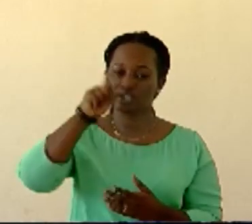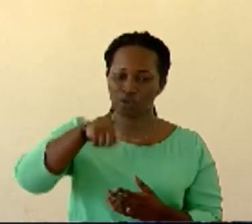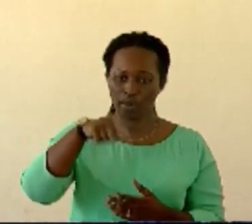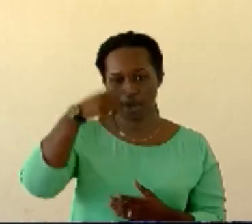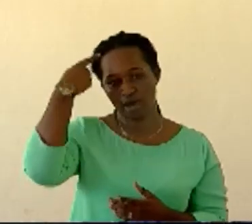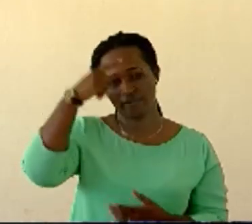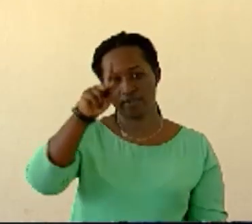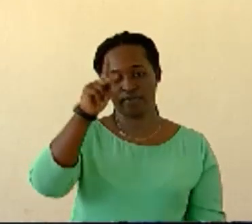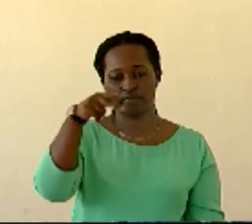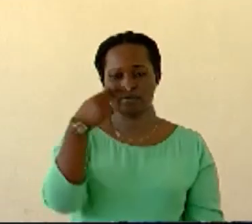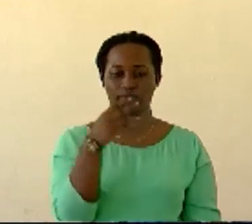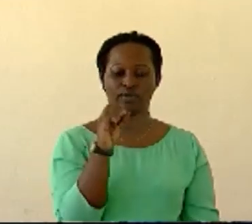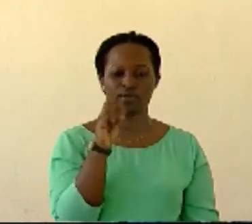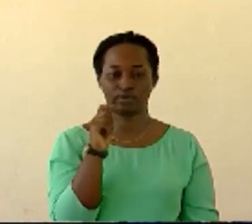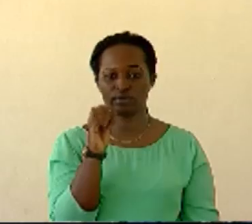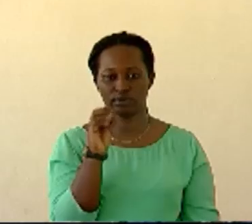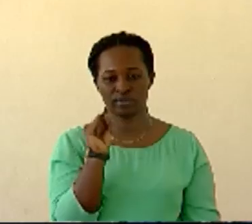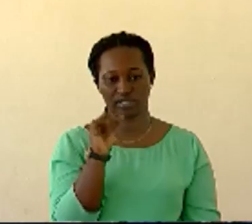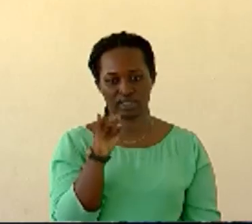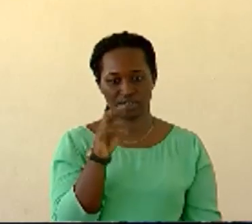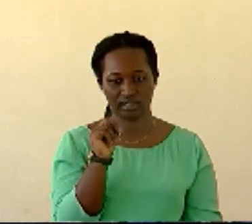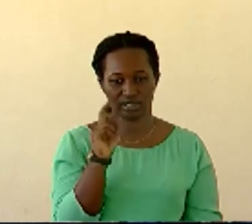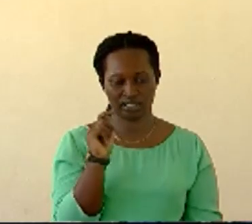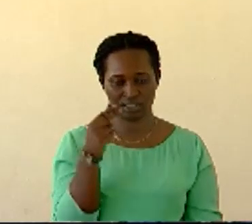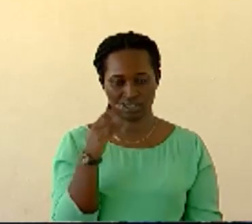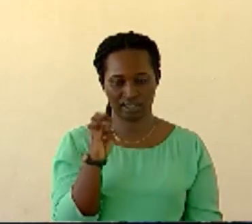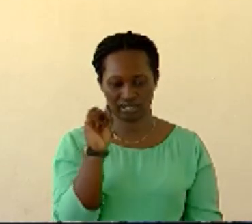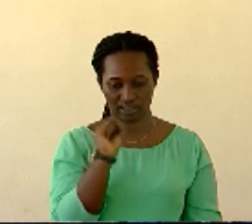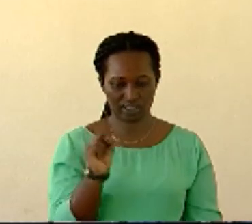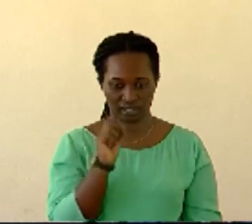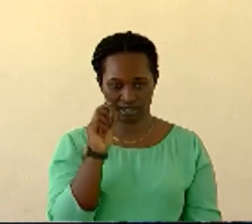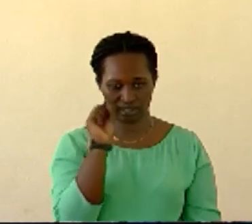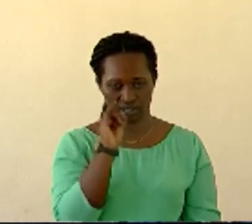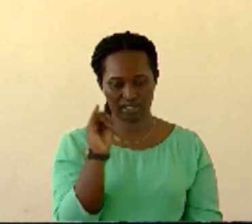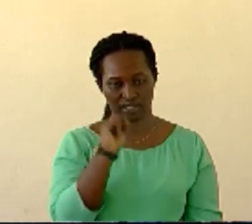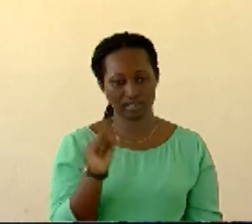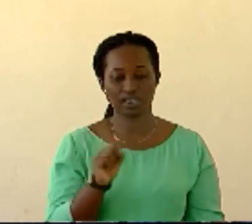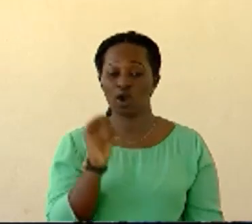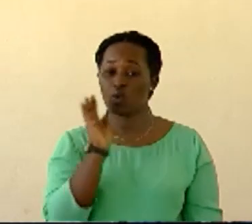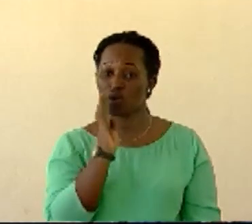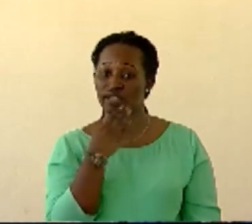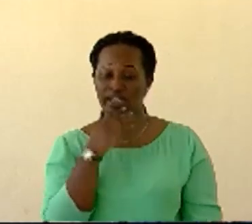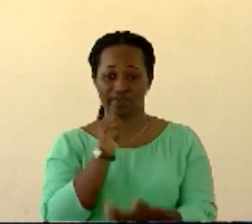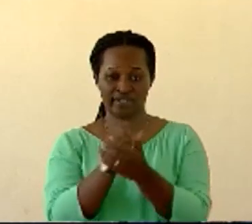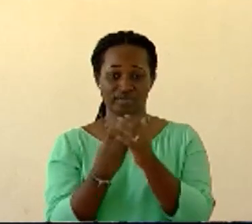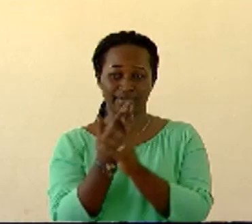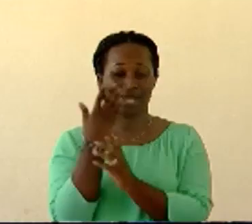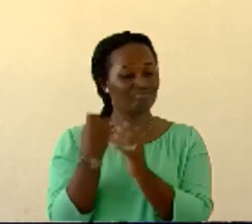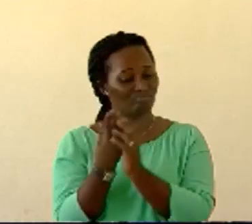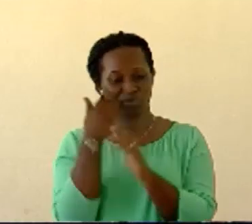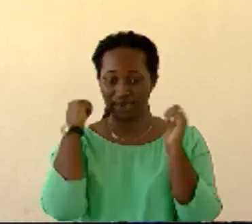for photosynthesis. Water is needed for cooling the plant. Water prevents this plant